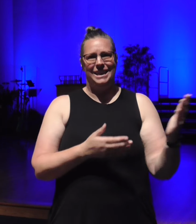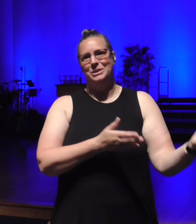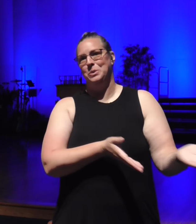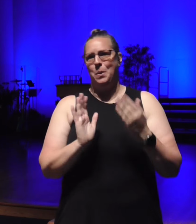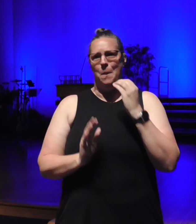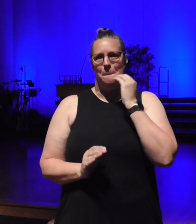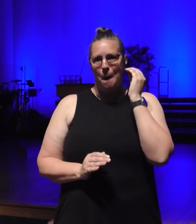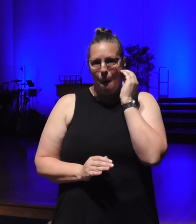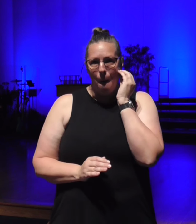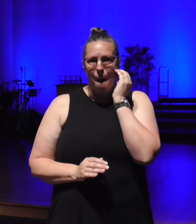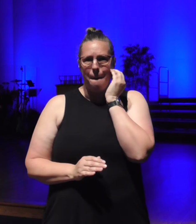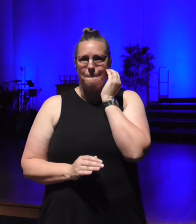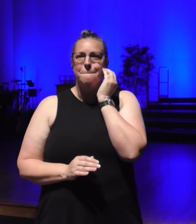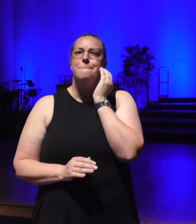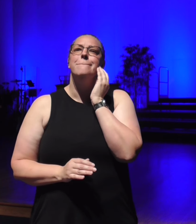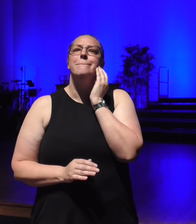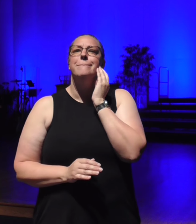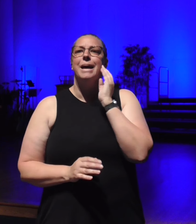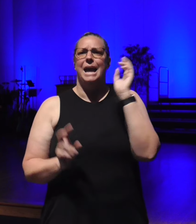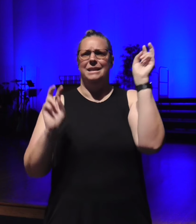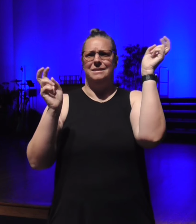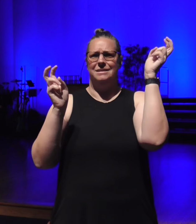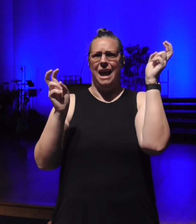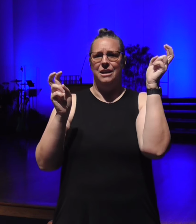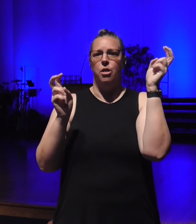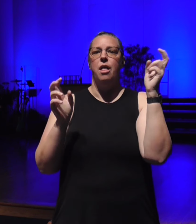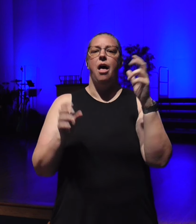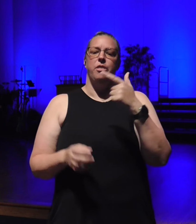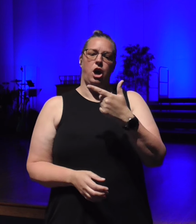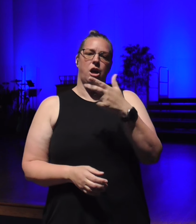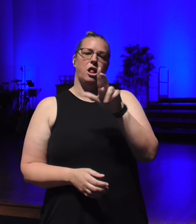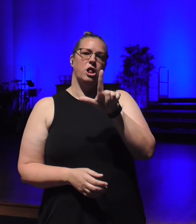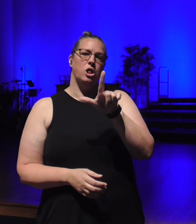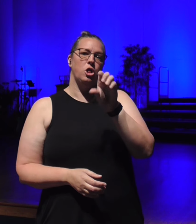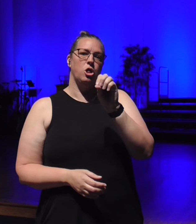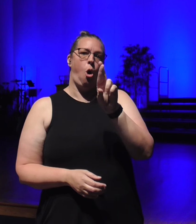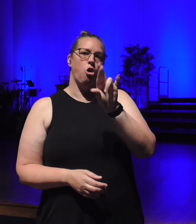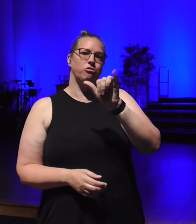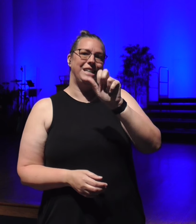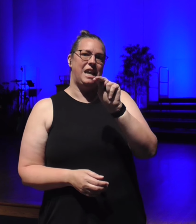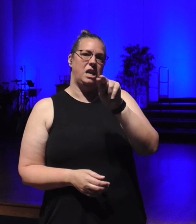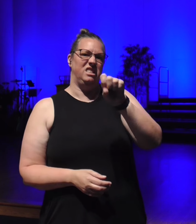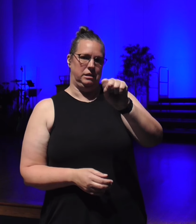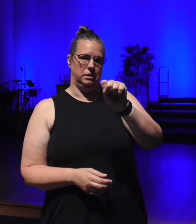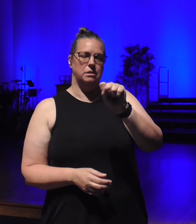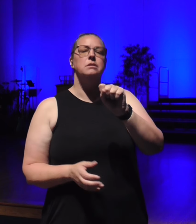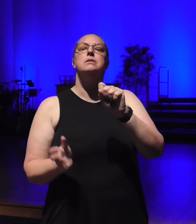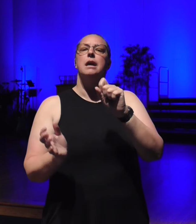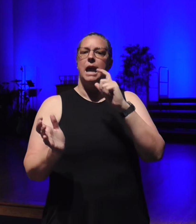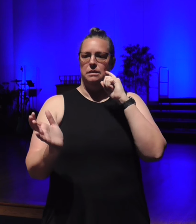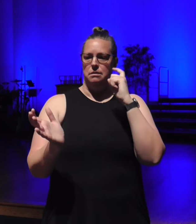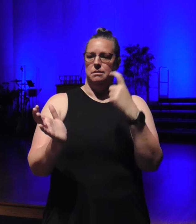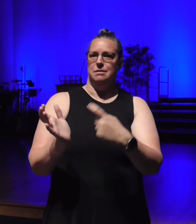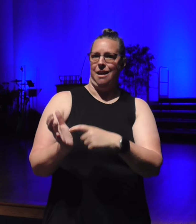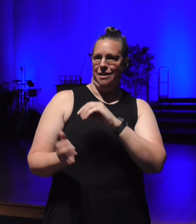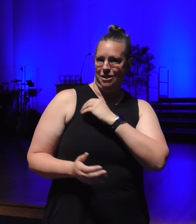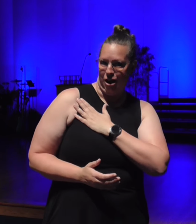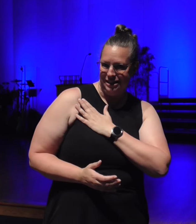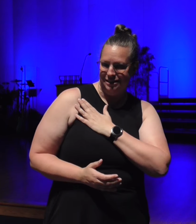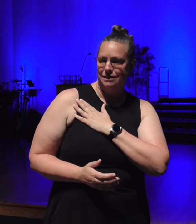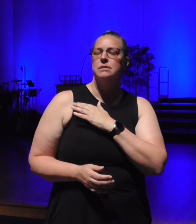come home with me. It's entitled The Glorians, Visitations from the Holy Ordinary, and it's just been released by Terry